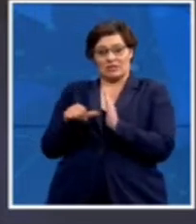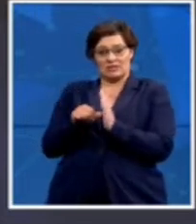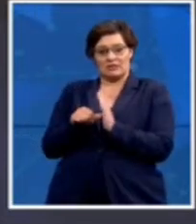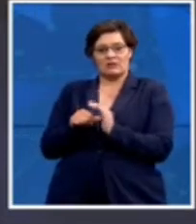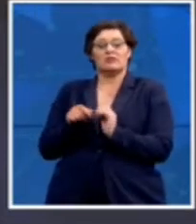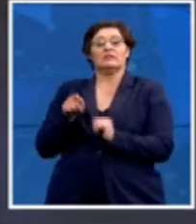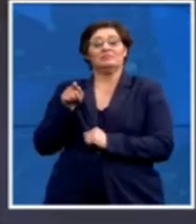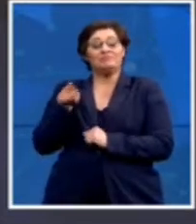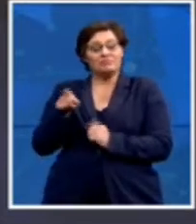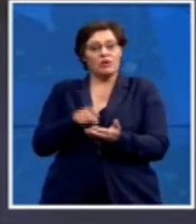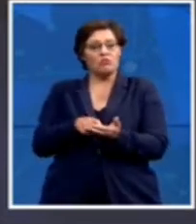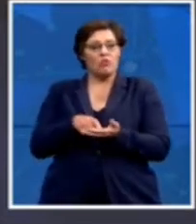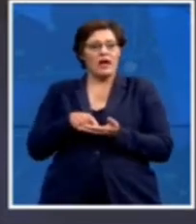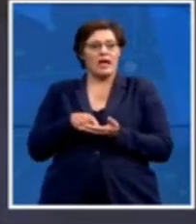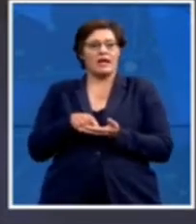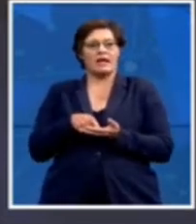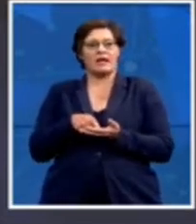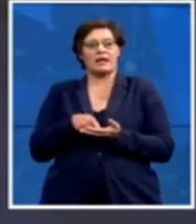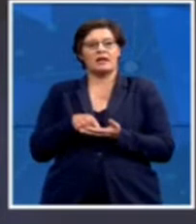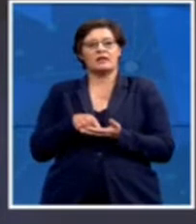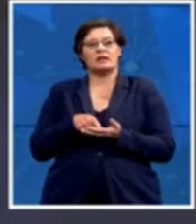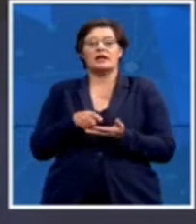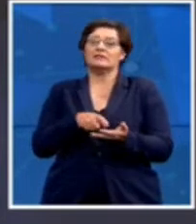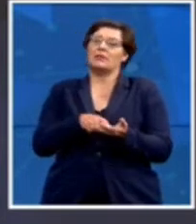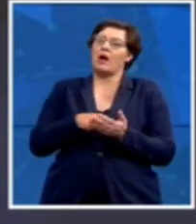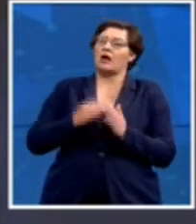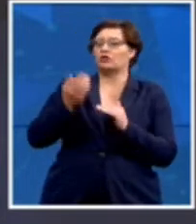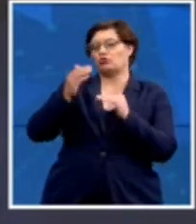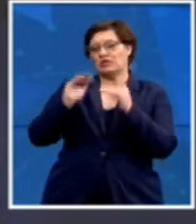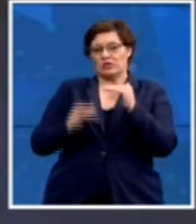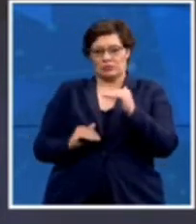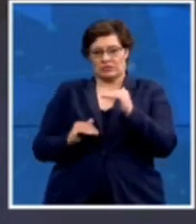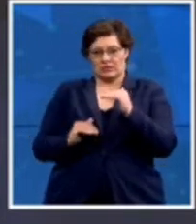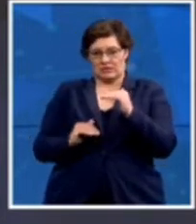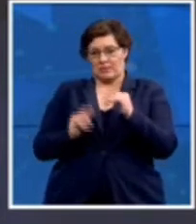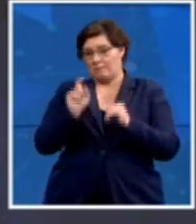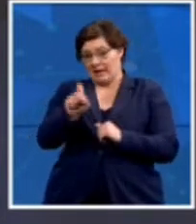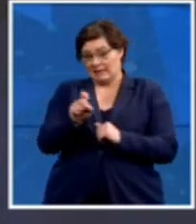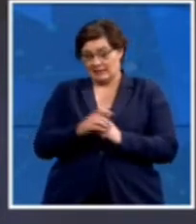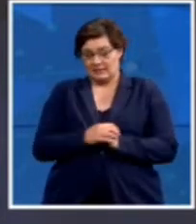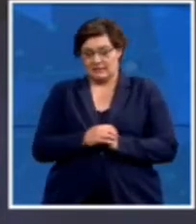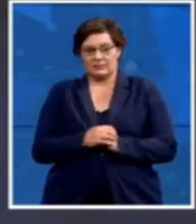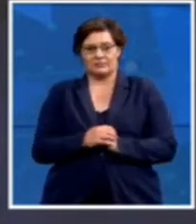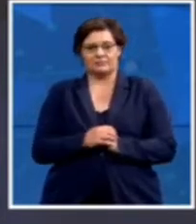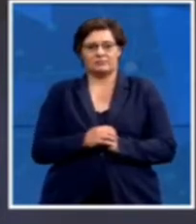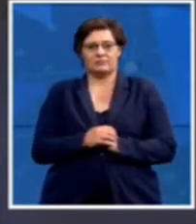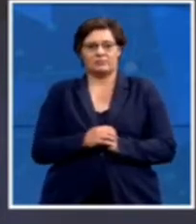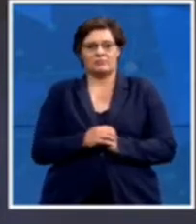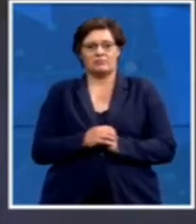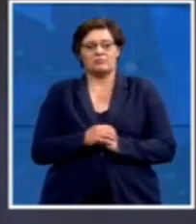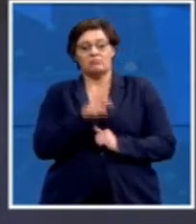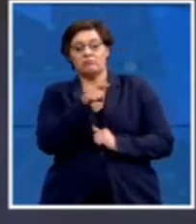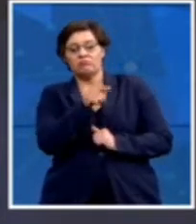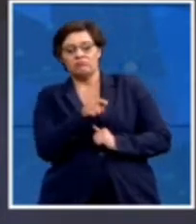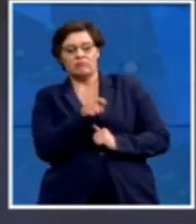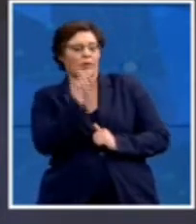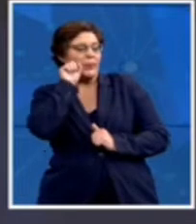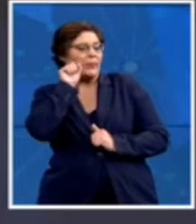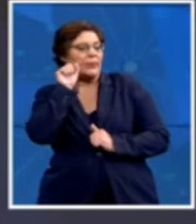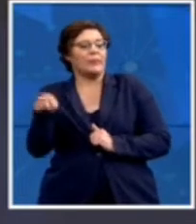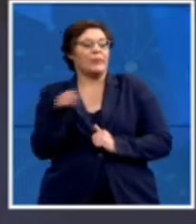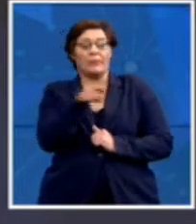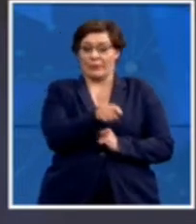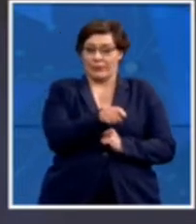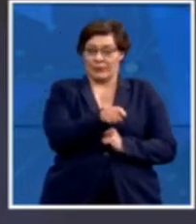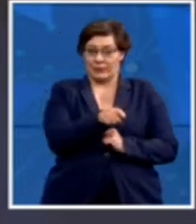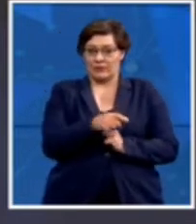reduce demand by a certain level. These offending key industrial customers, on average,